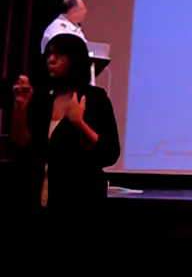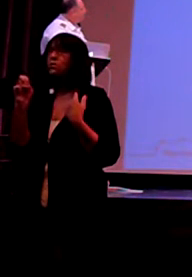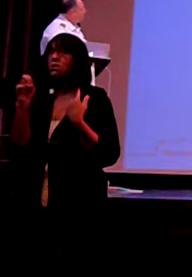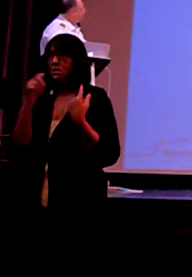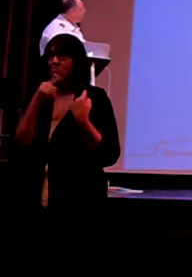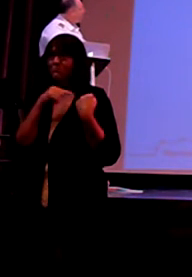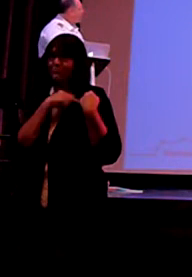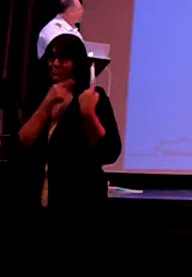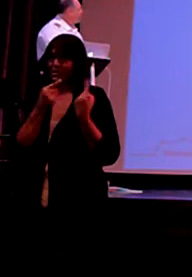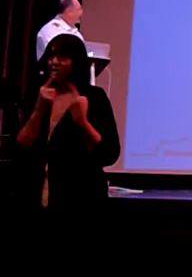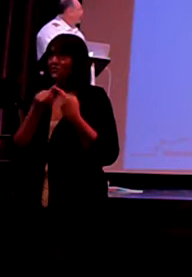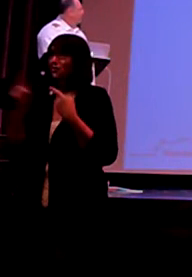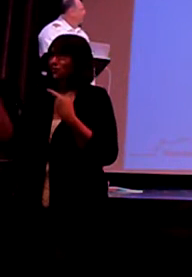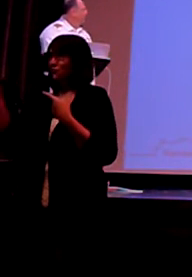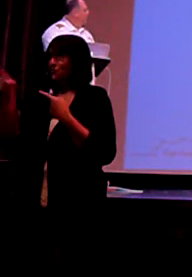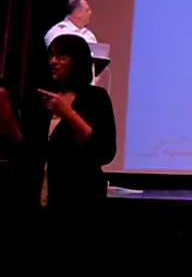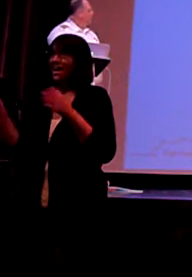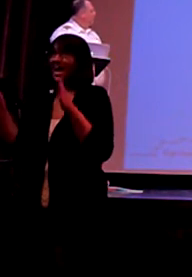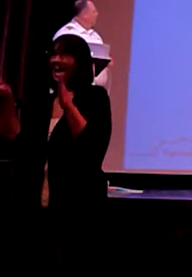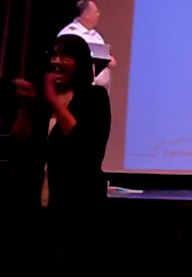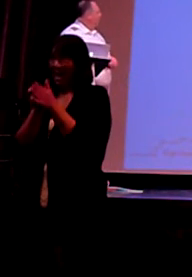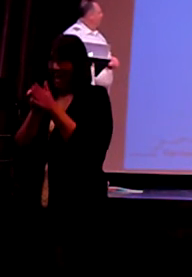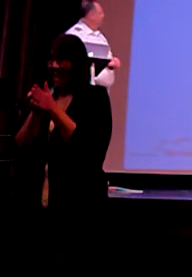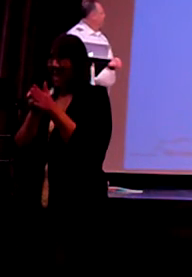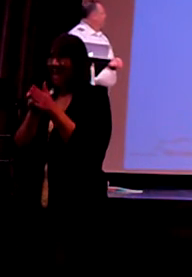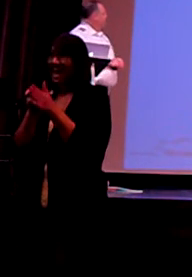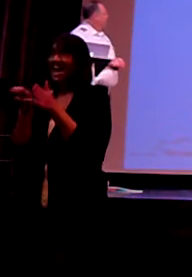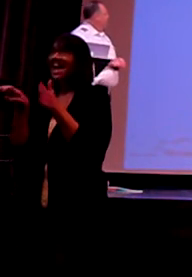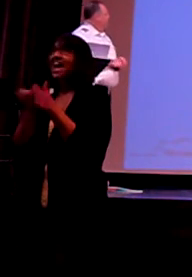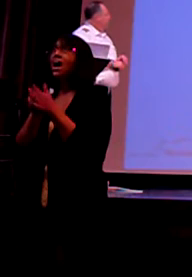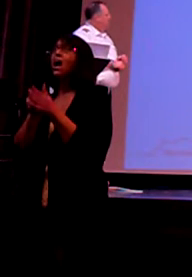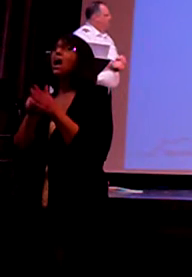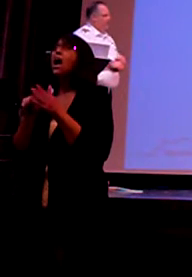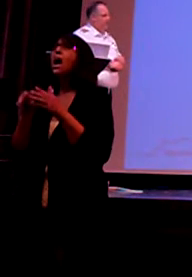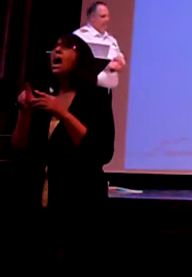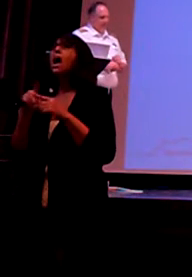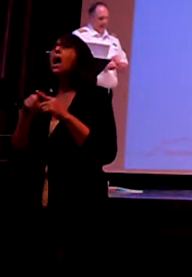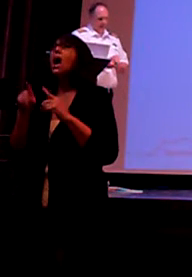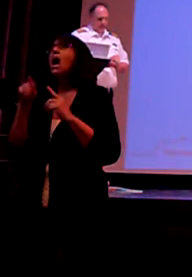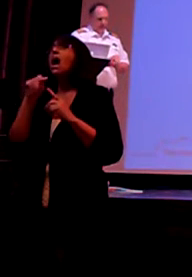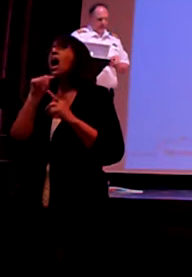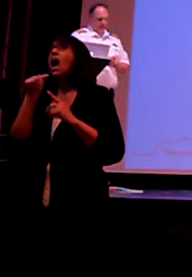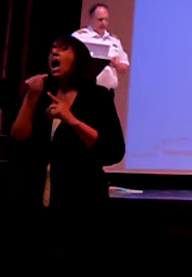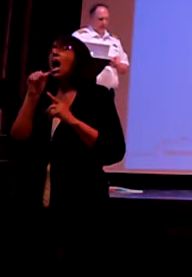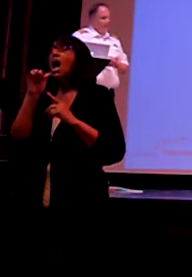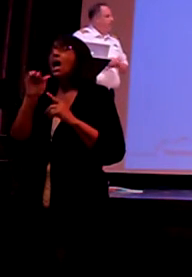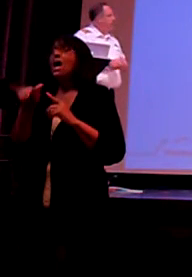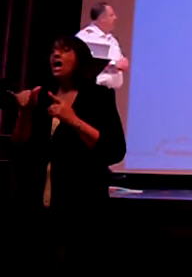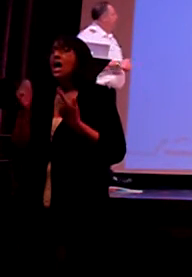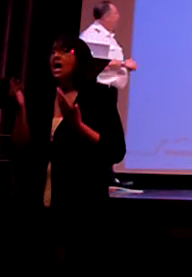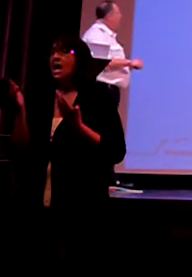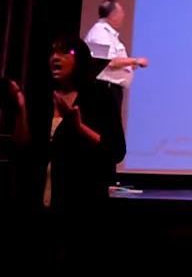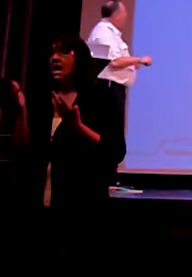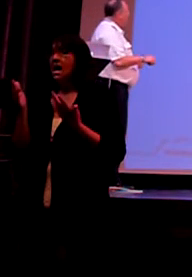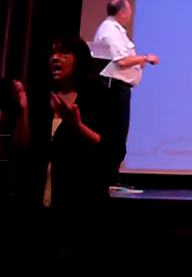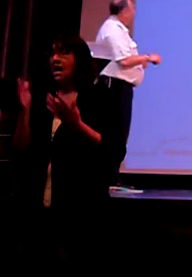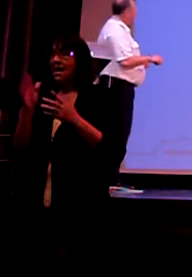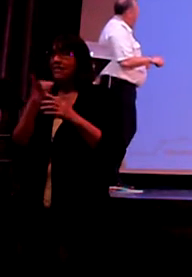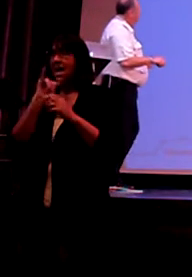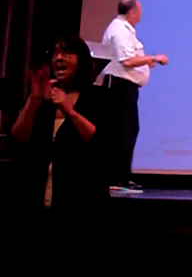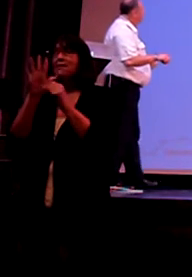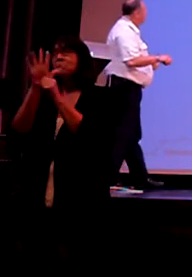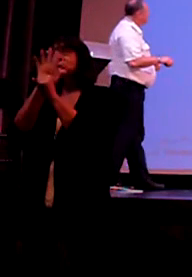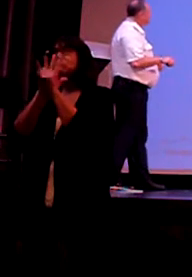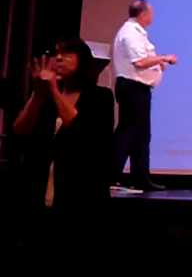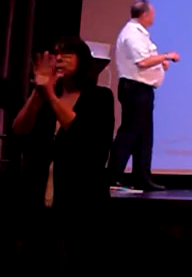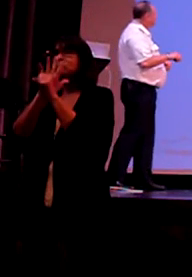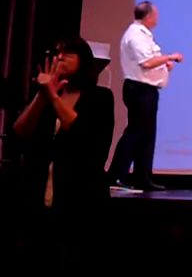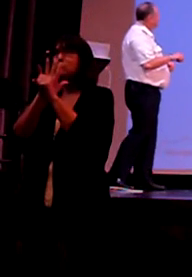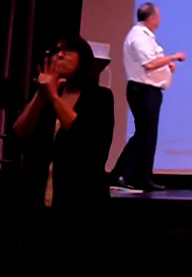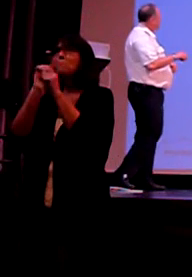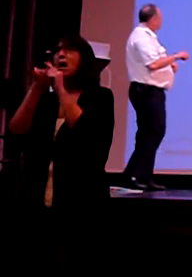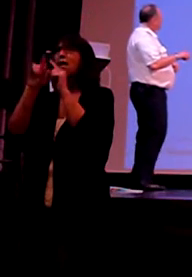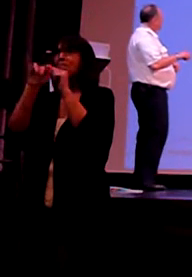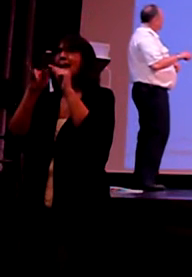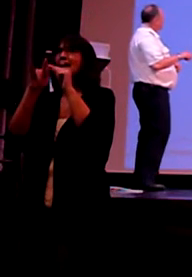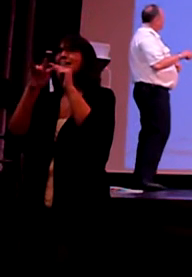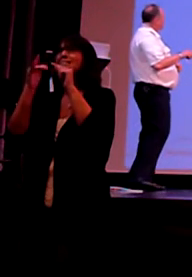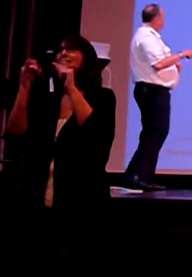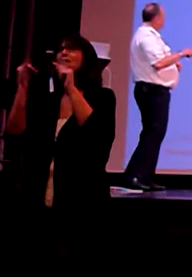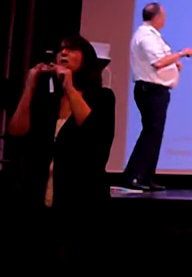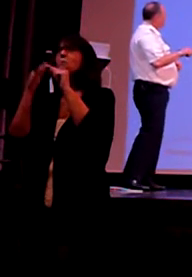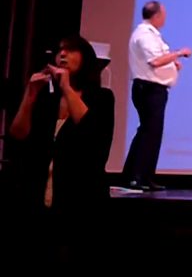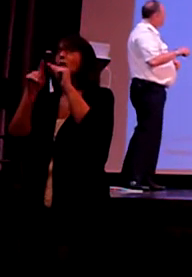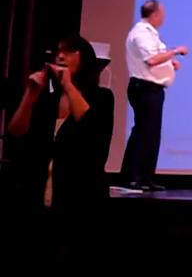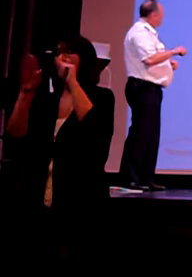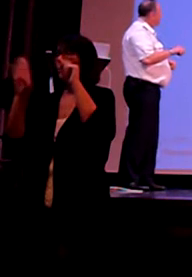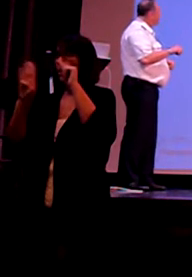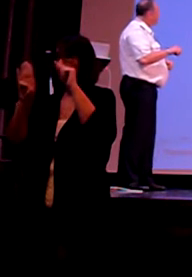until you guys came on board. Not necessarily in the area of this map here. We went